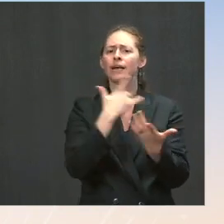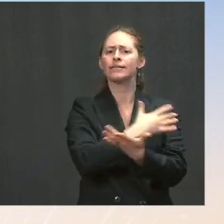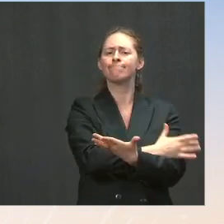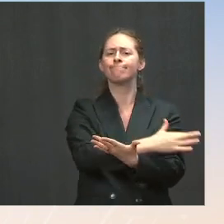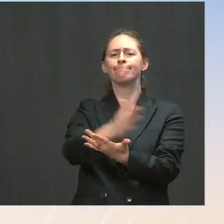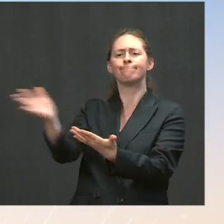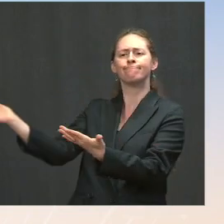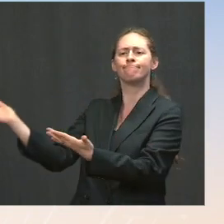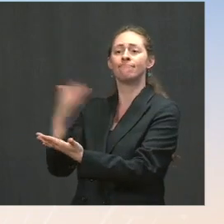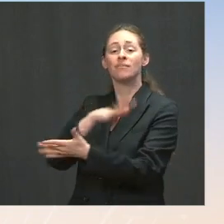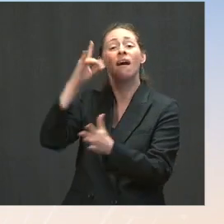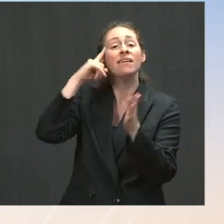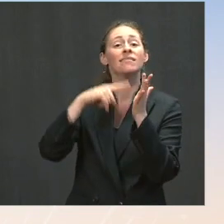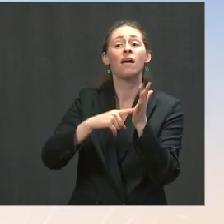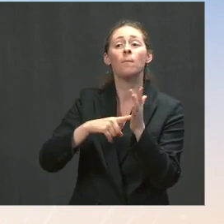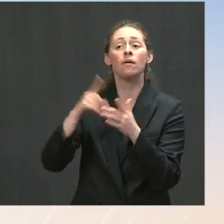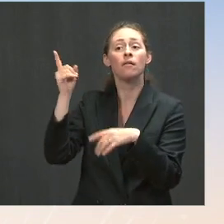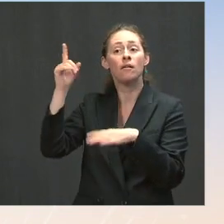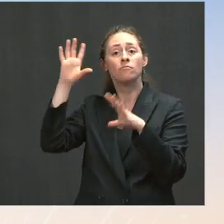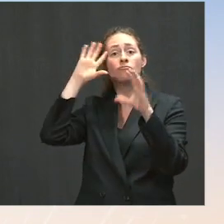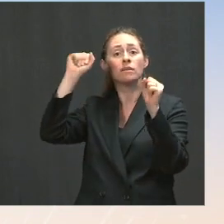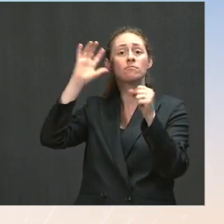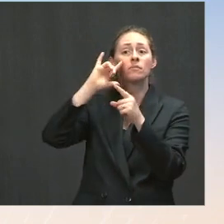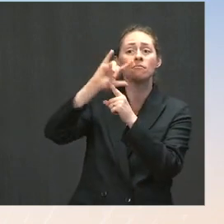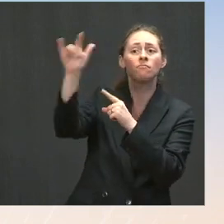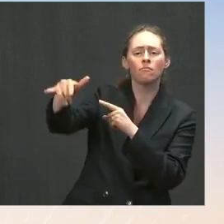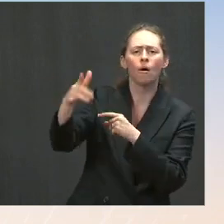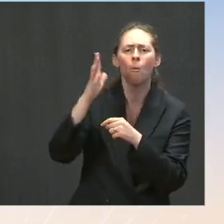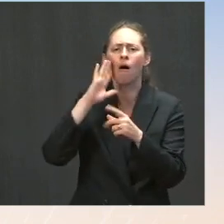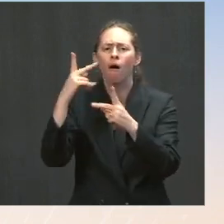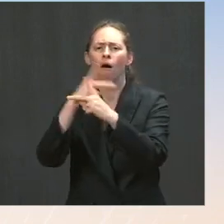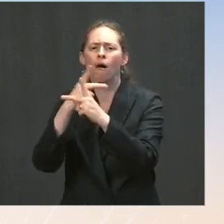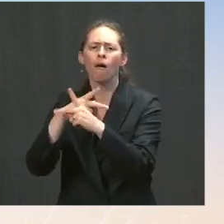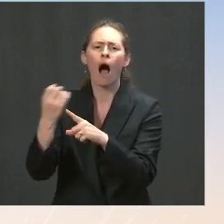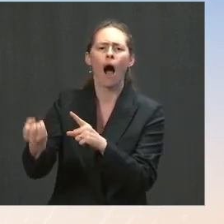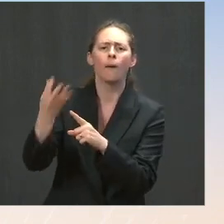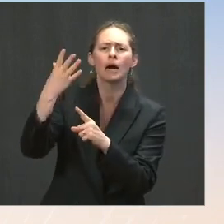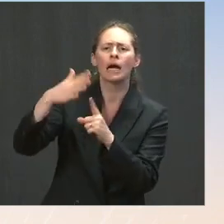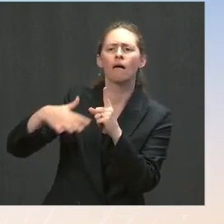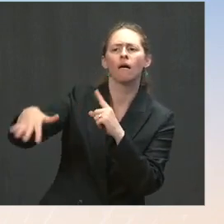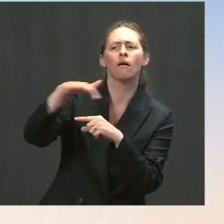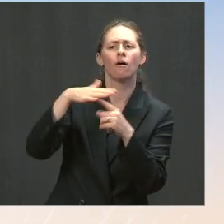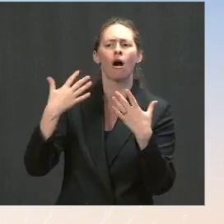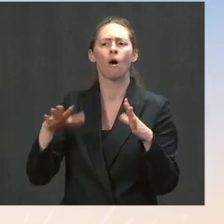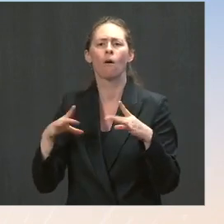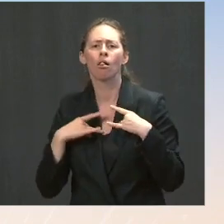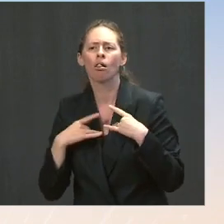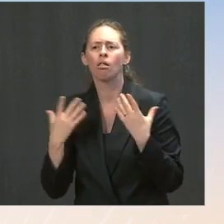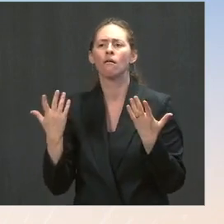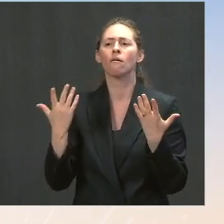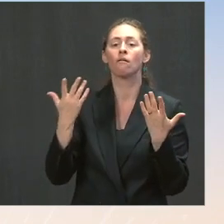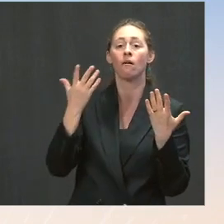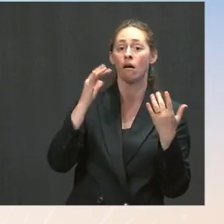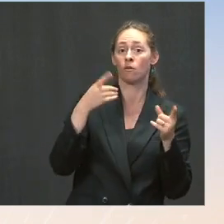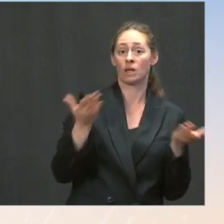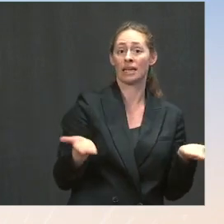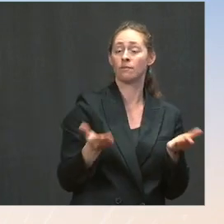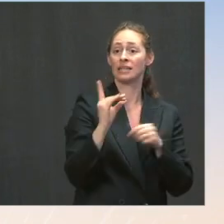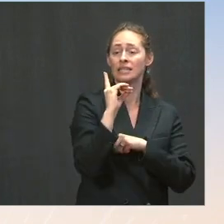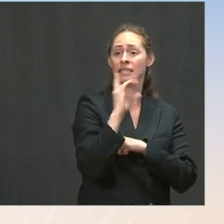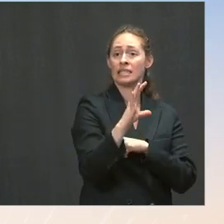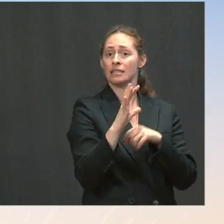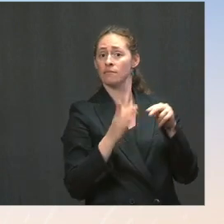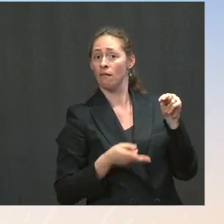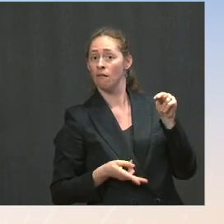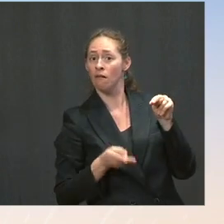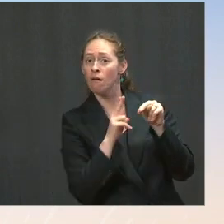rates if they move in Washington, D.C., and we will apply guidance accordingly. That means we will be prepared to wear